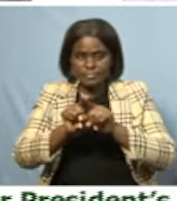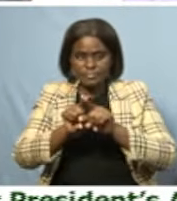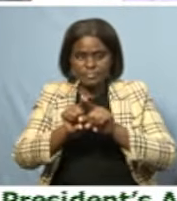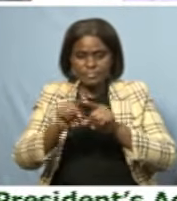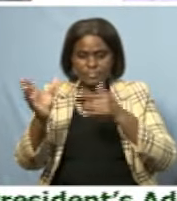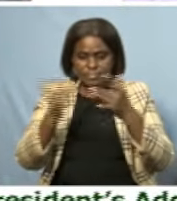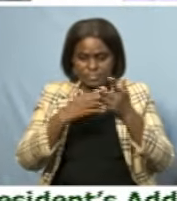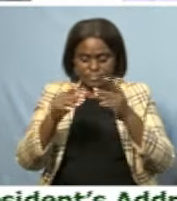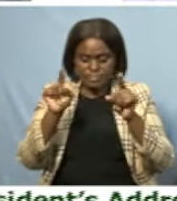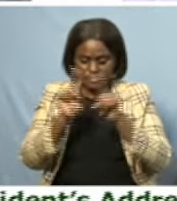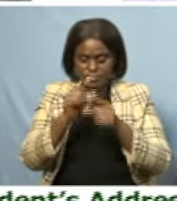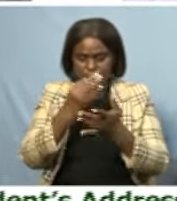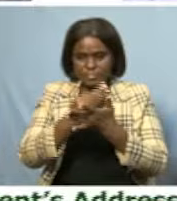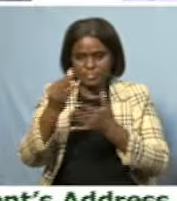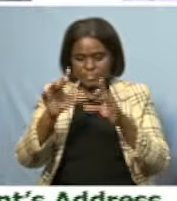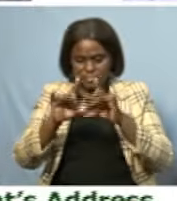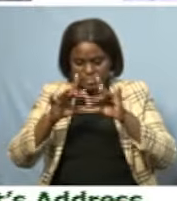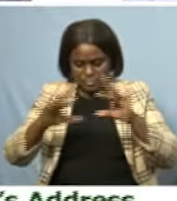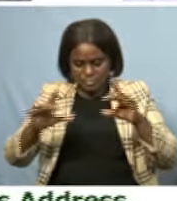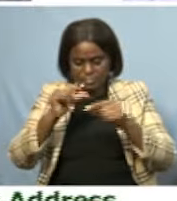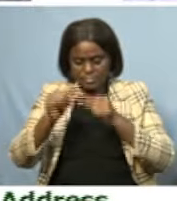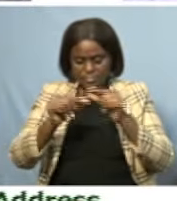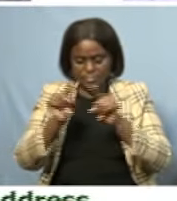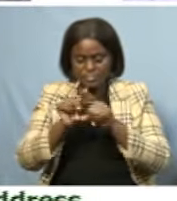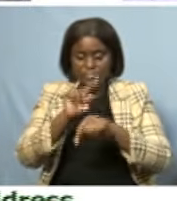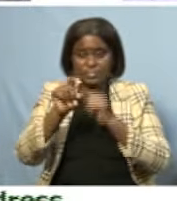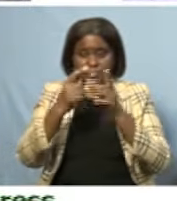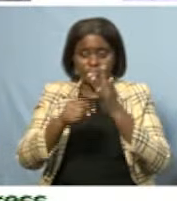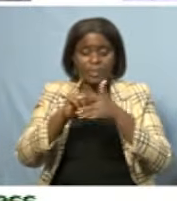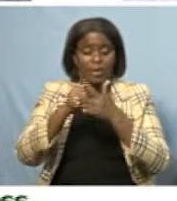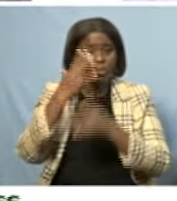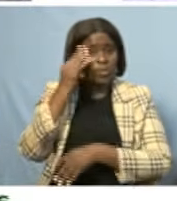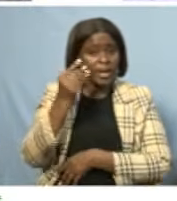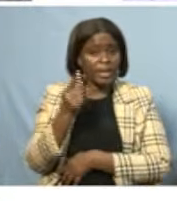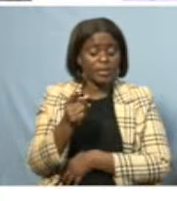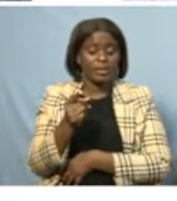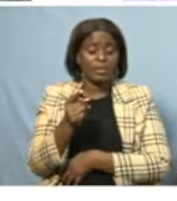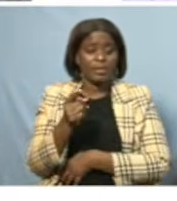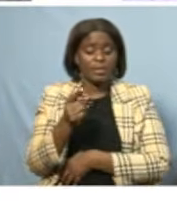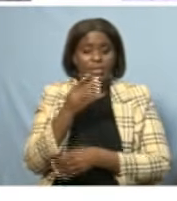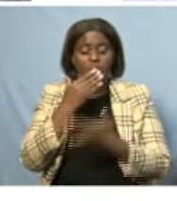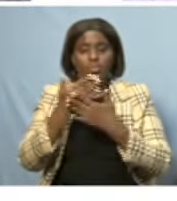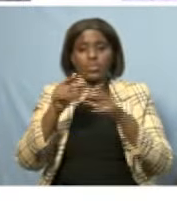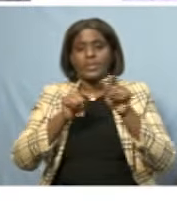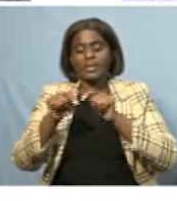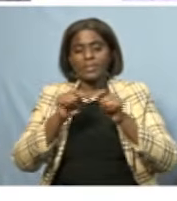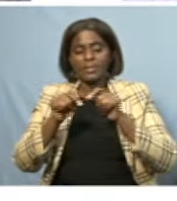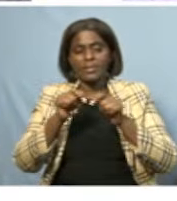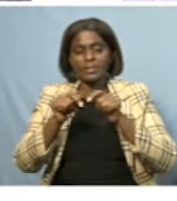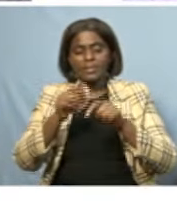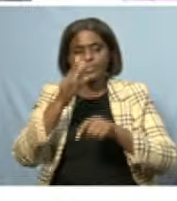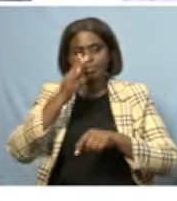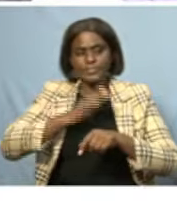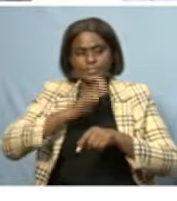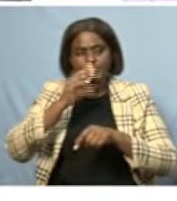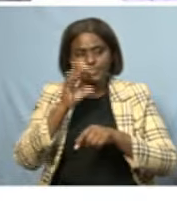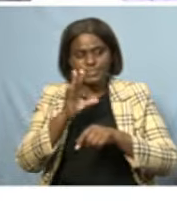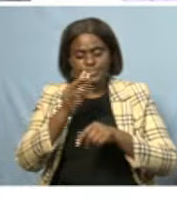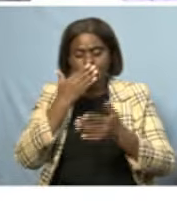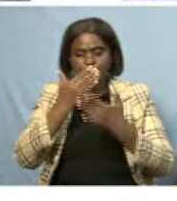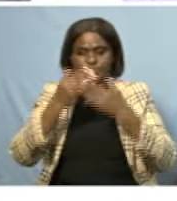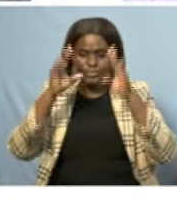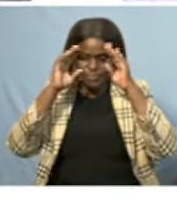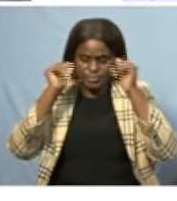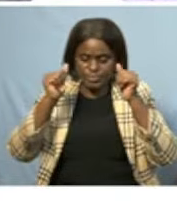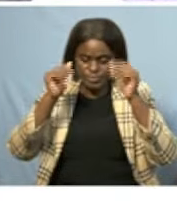soil, same fertilizer, same seed. The question is, why? Good governance, Madam Speaker. Good